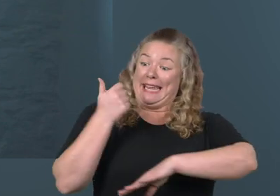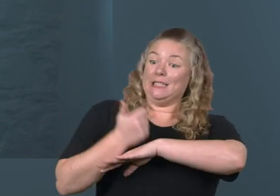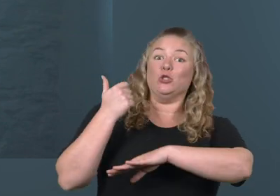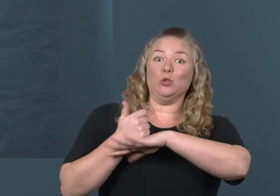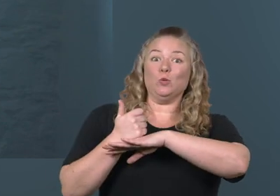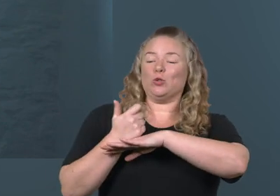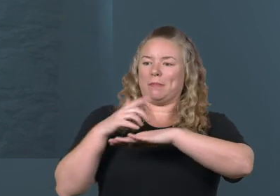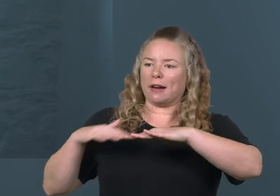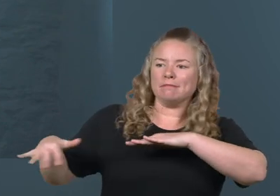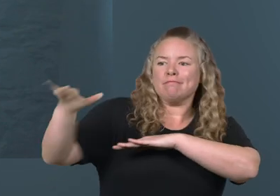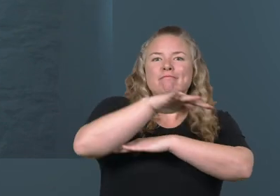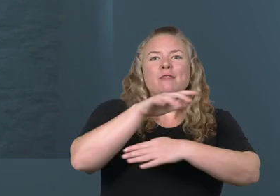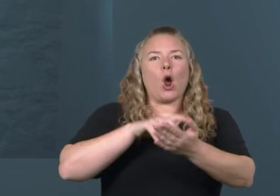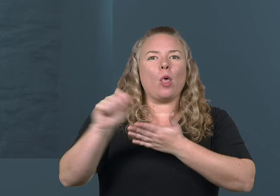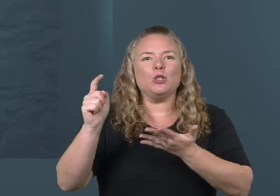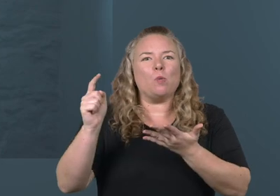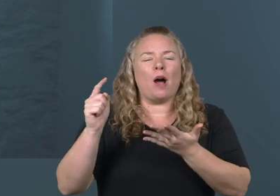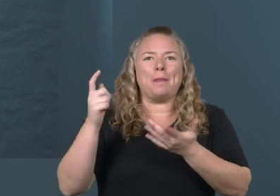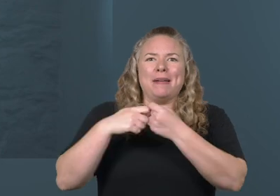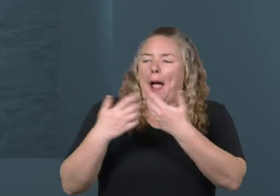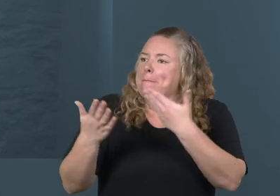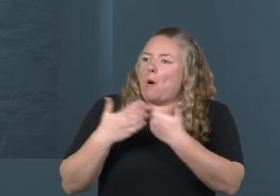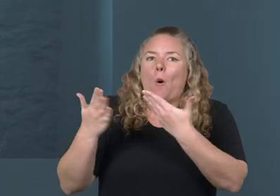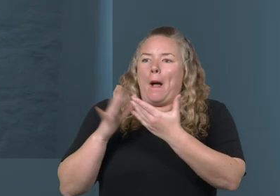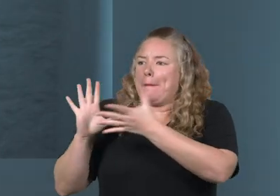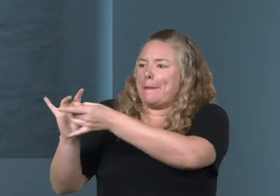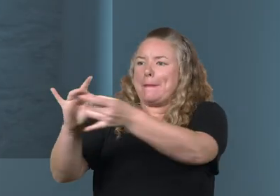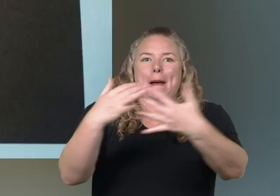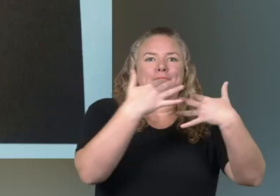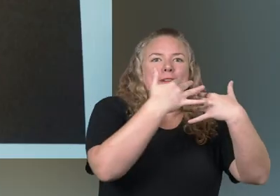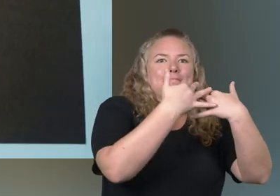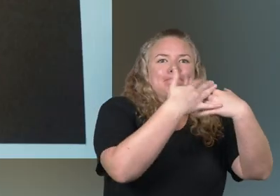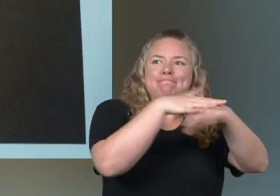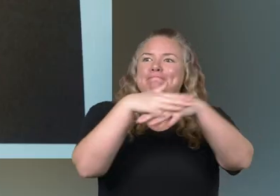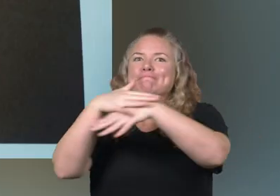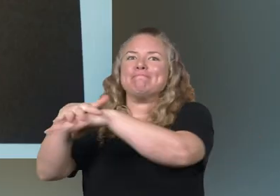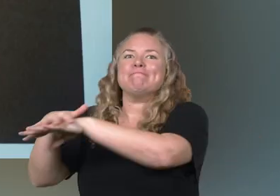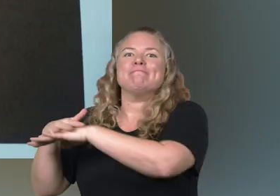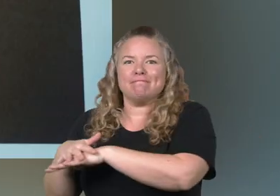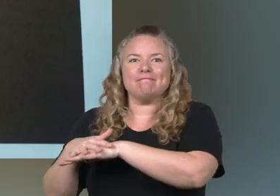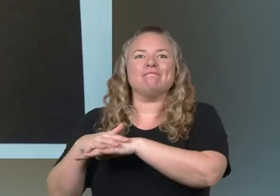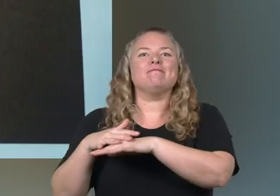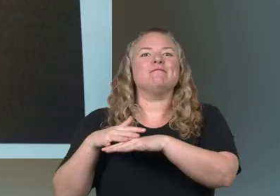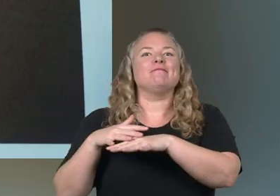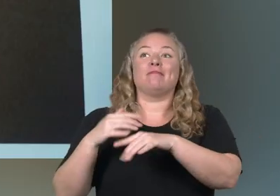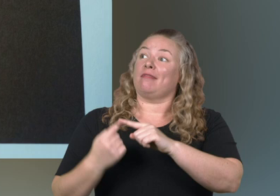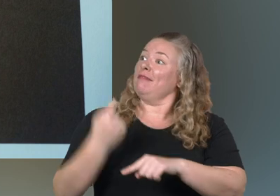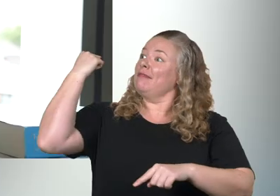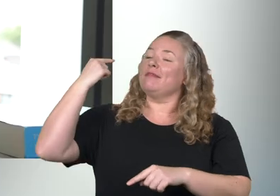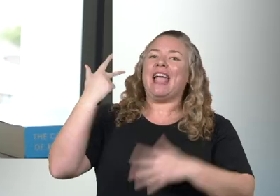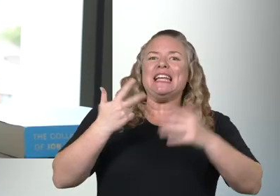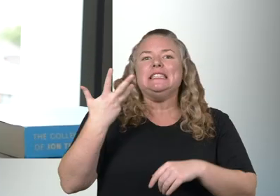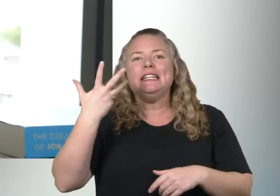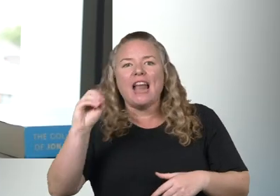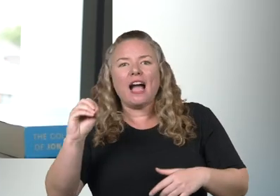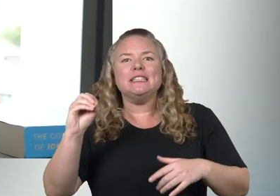We are living in a culture that outside of our institutions is extremely interdisciplinary, if not transdisciplinary. You know,